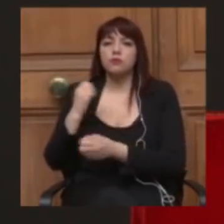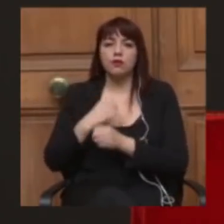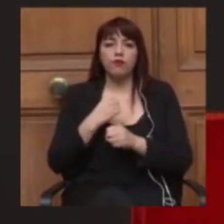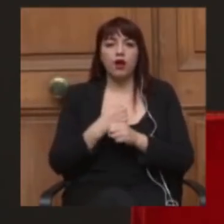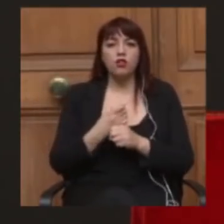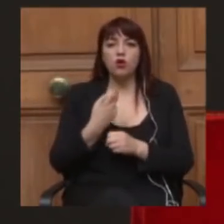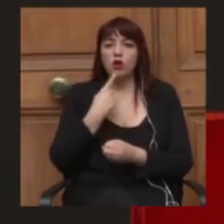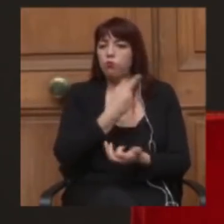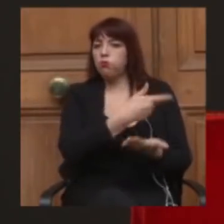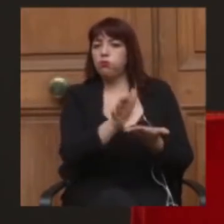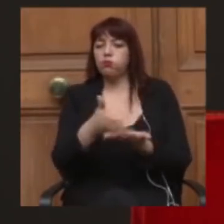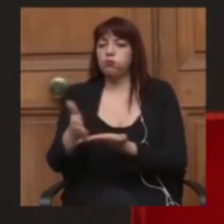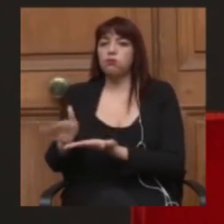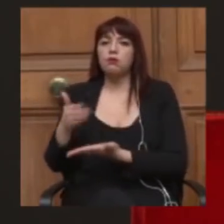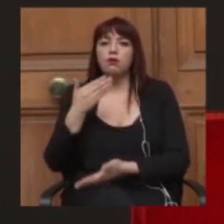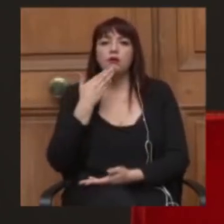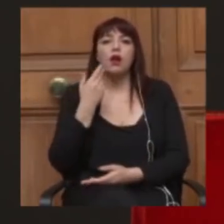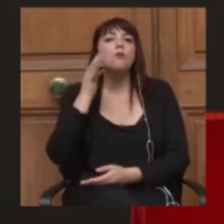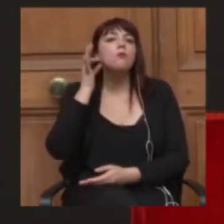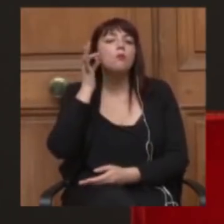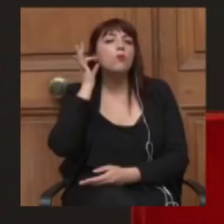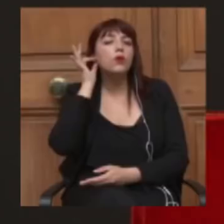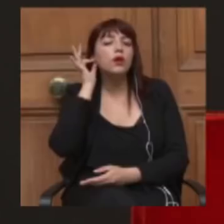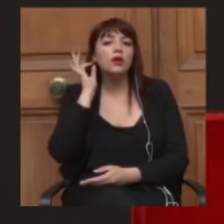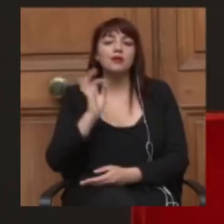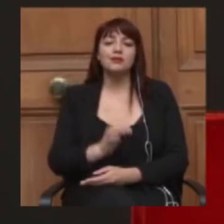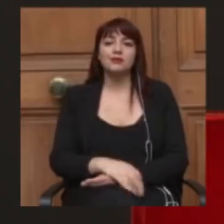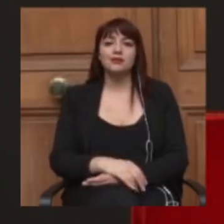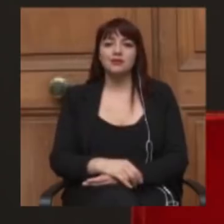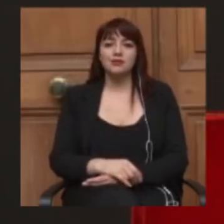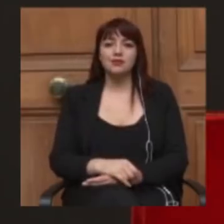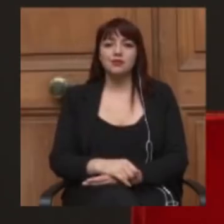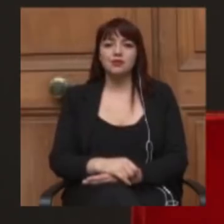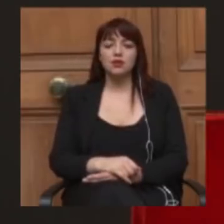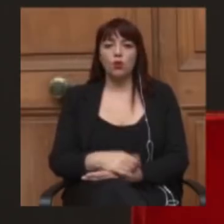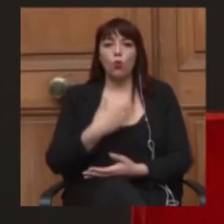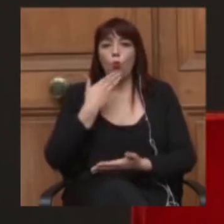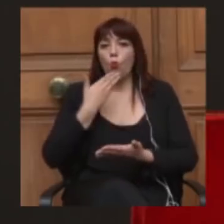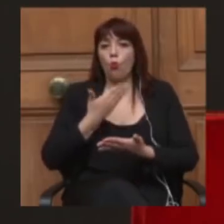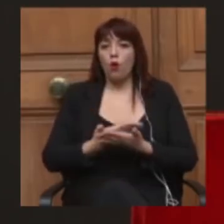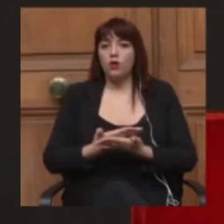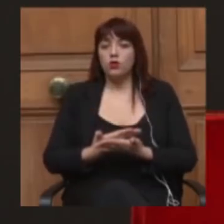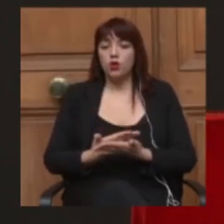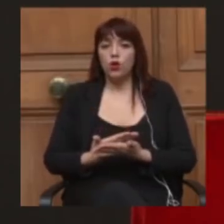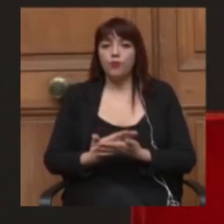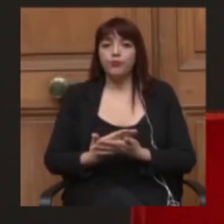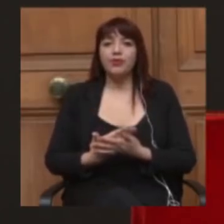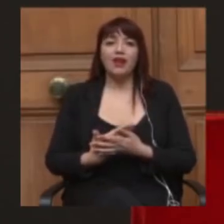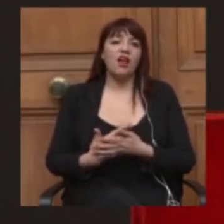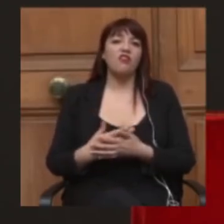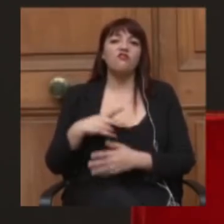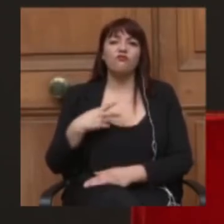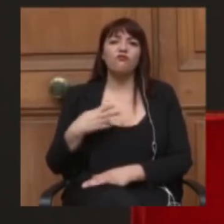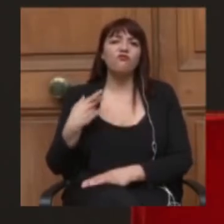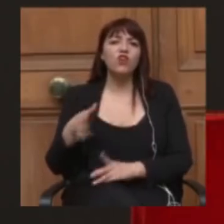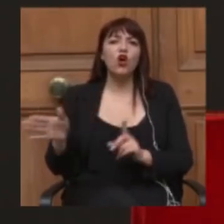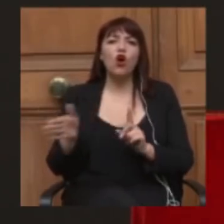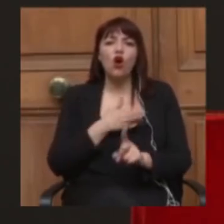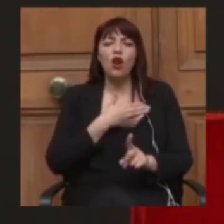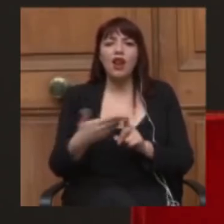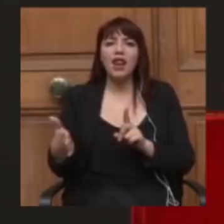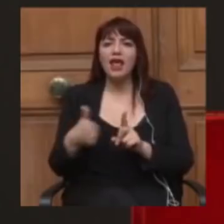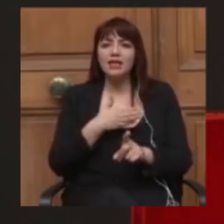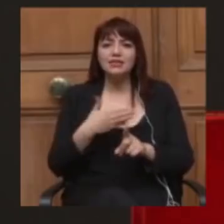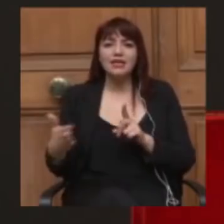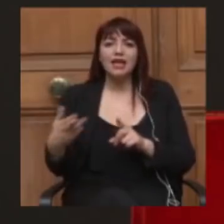of women, when we object to sexual violence and economic destitution,